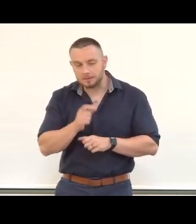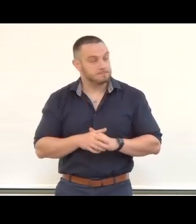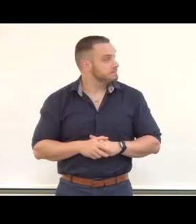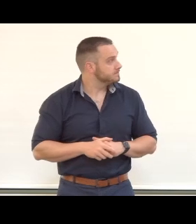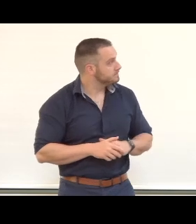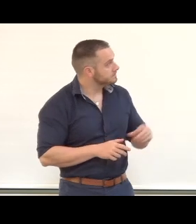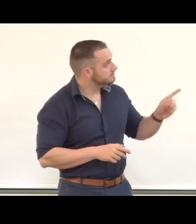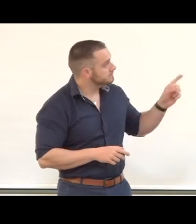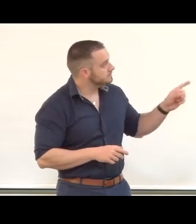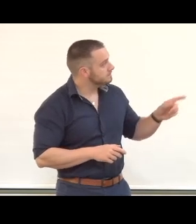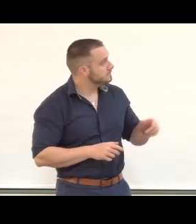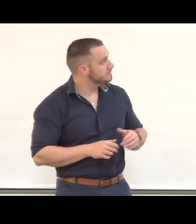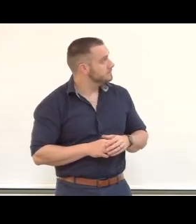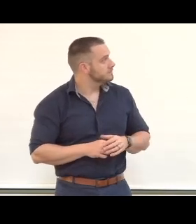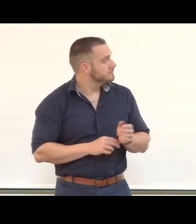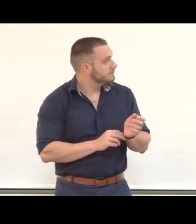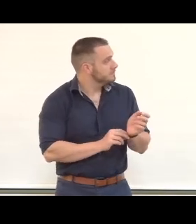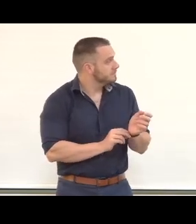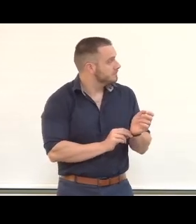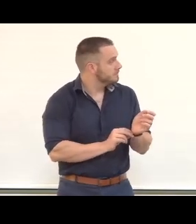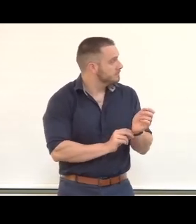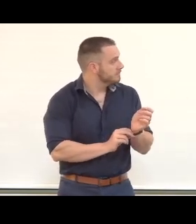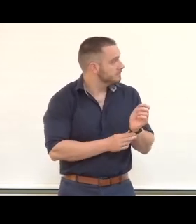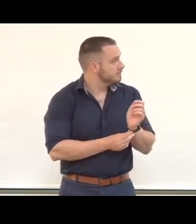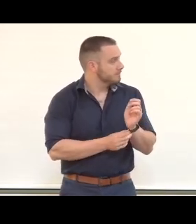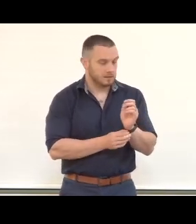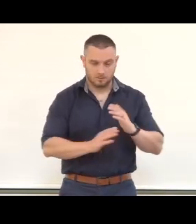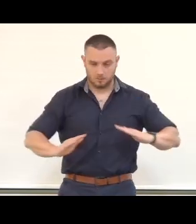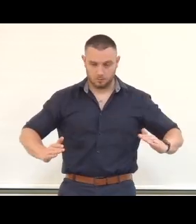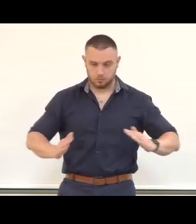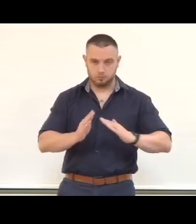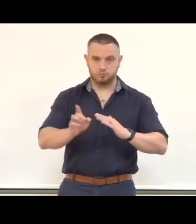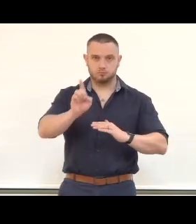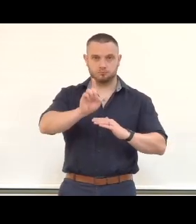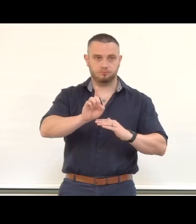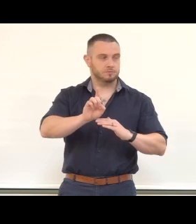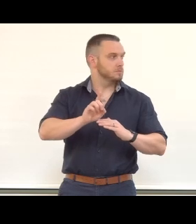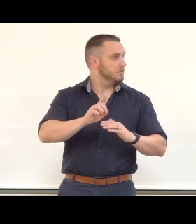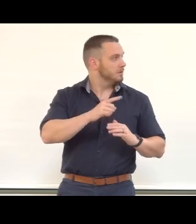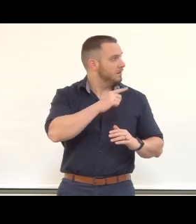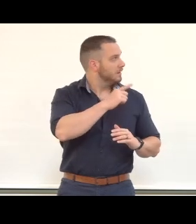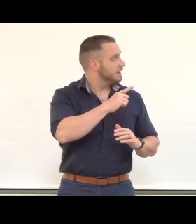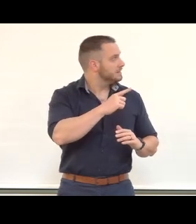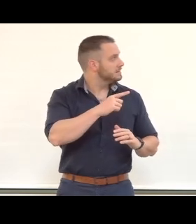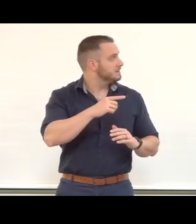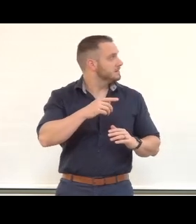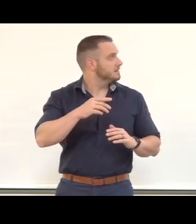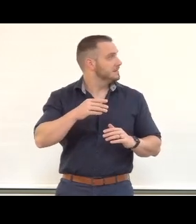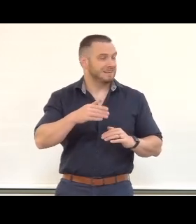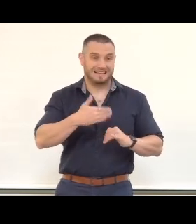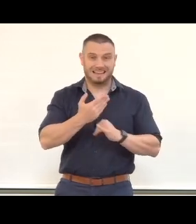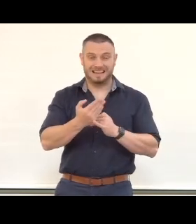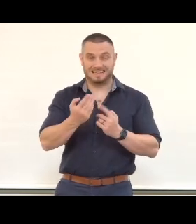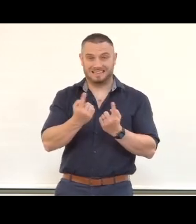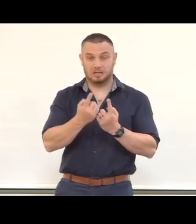That shot of Gernot Grömer in the suit on the top of an outcrop is like the last place you would want to see